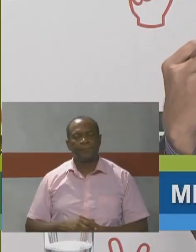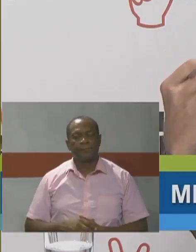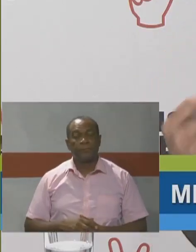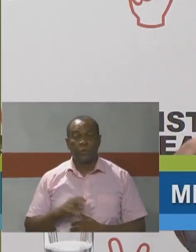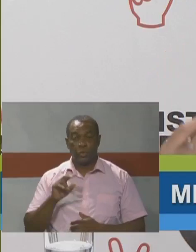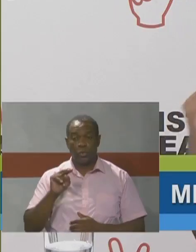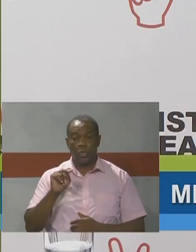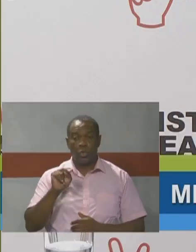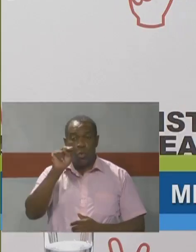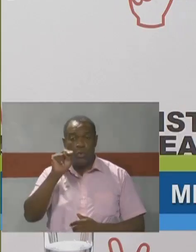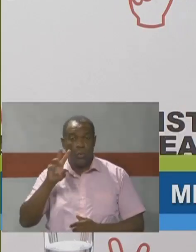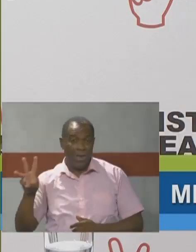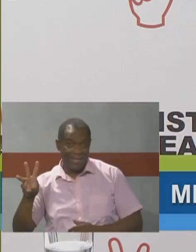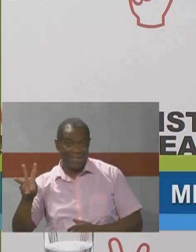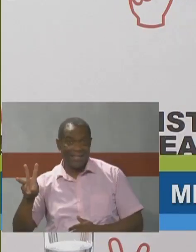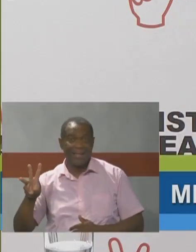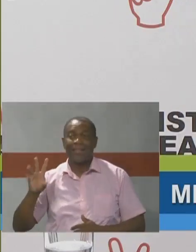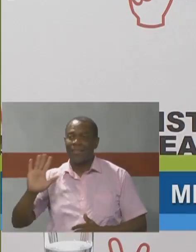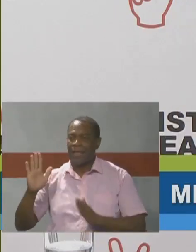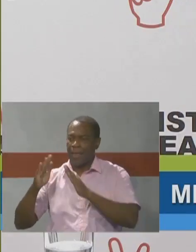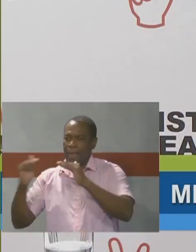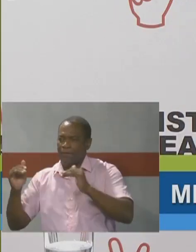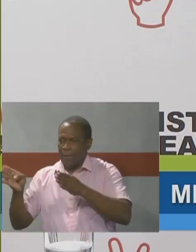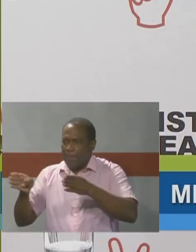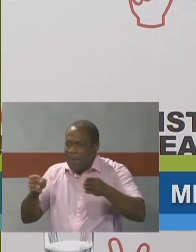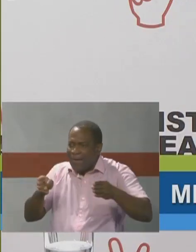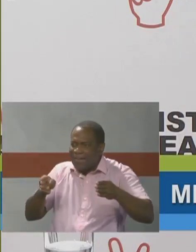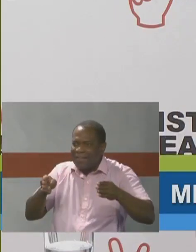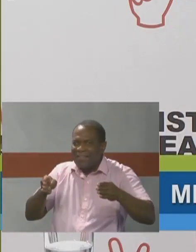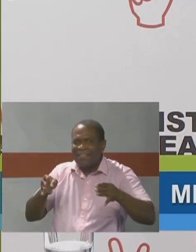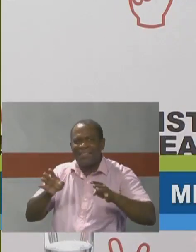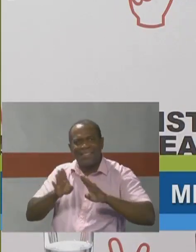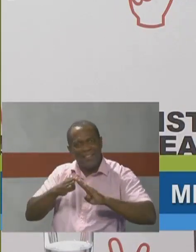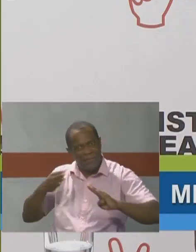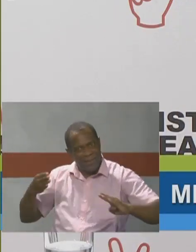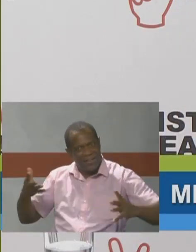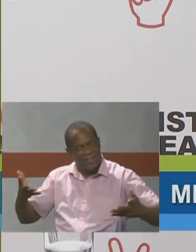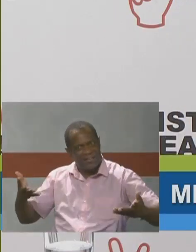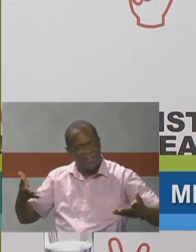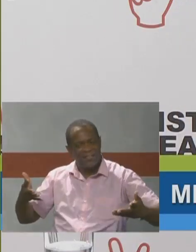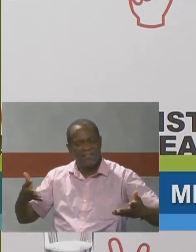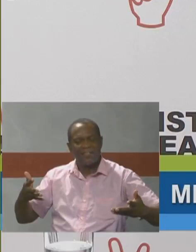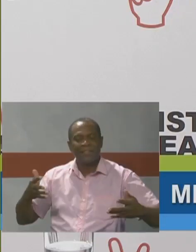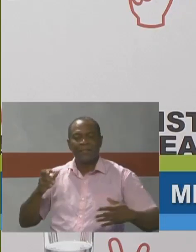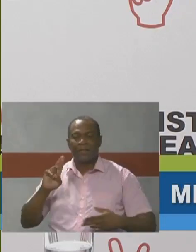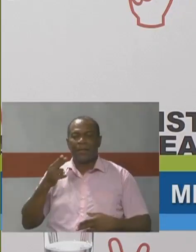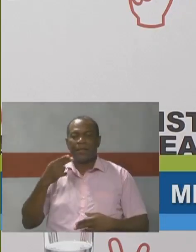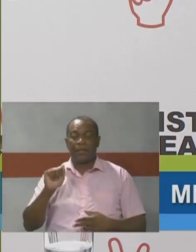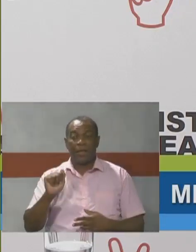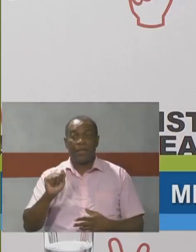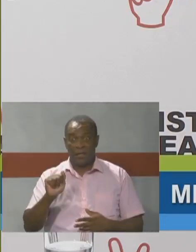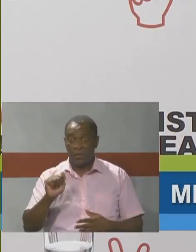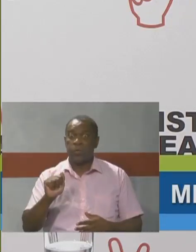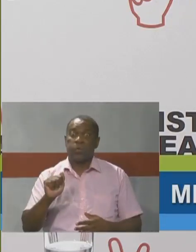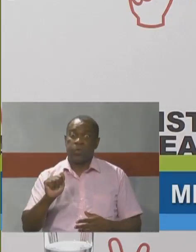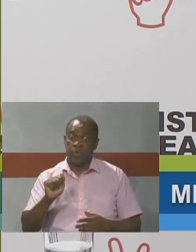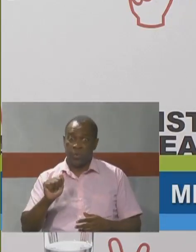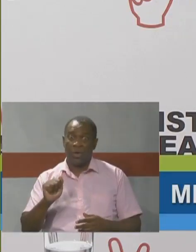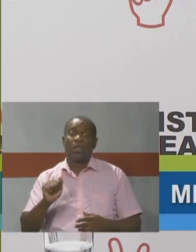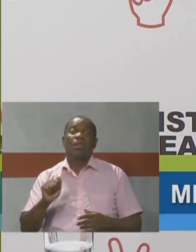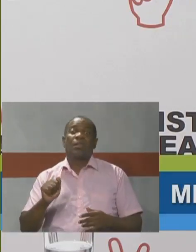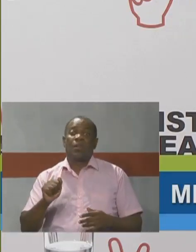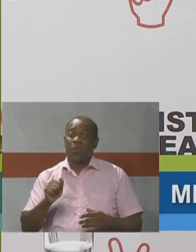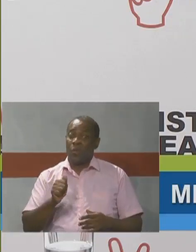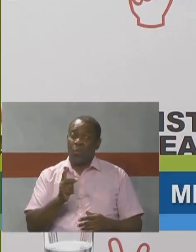their level of planning was different again. The RHA that had the most